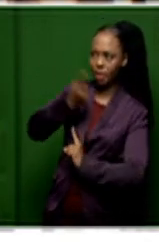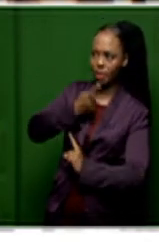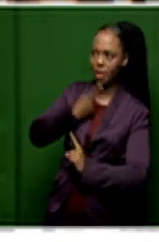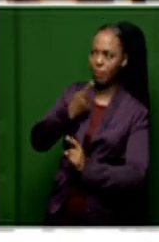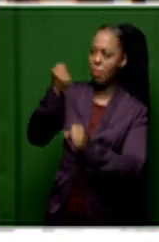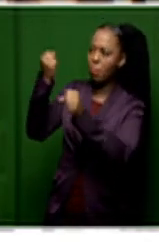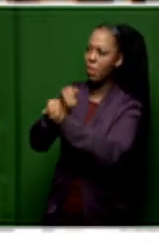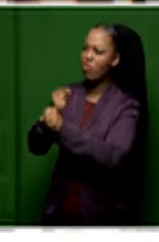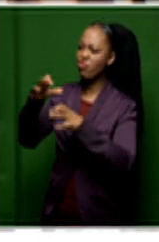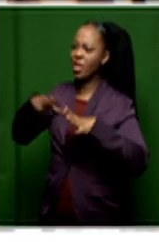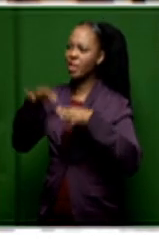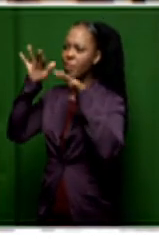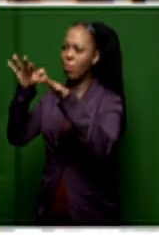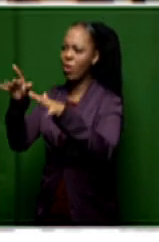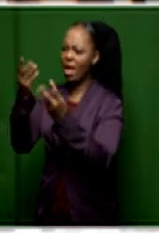by investing in